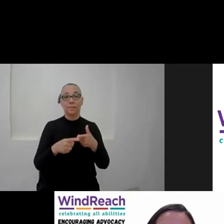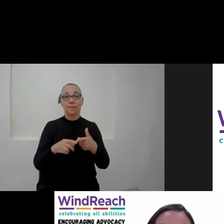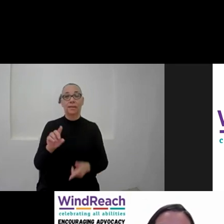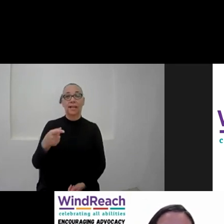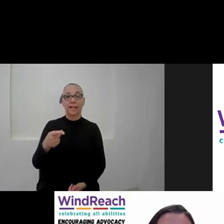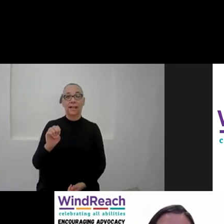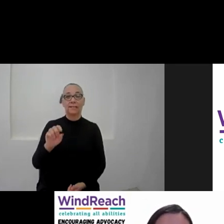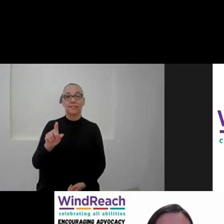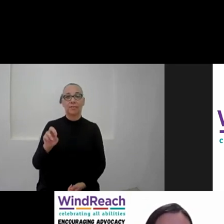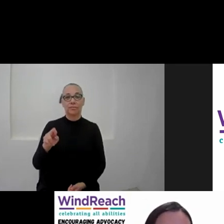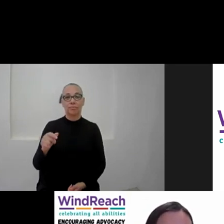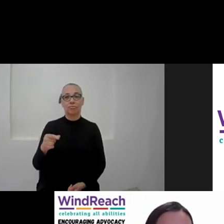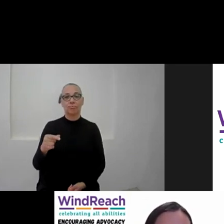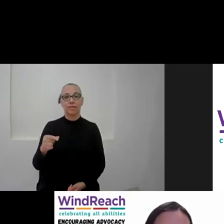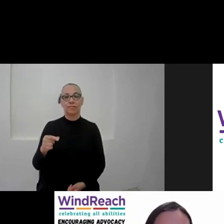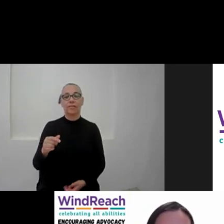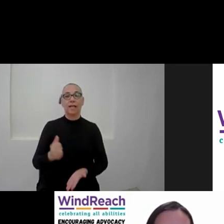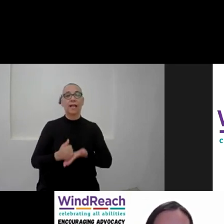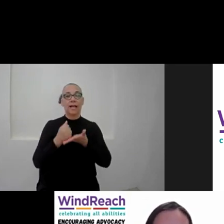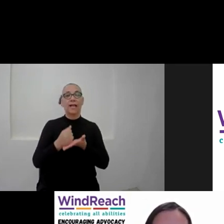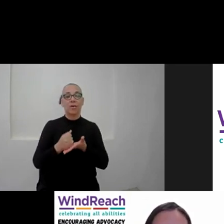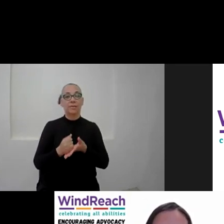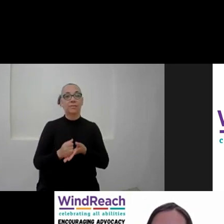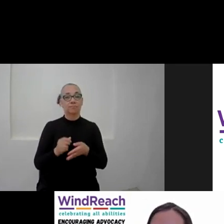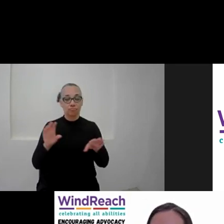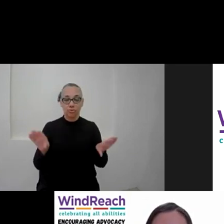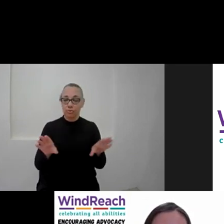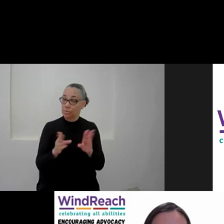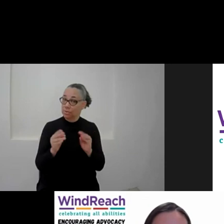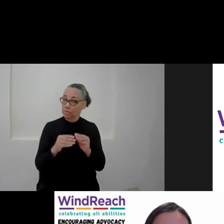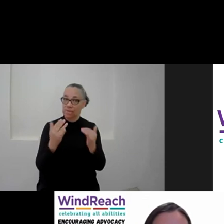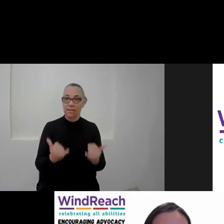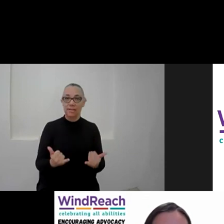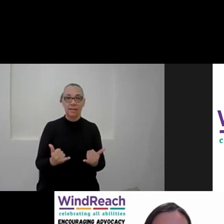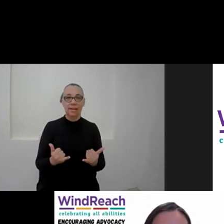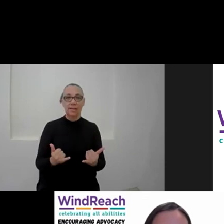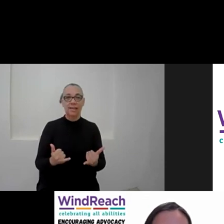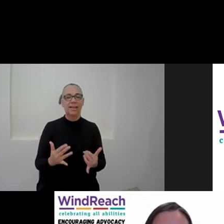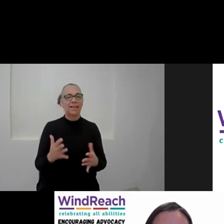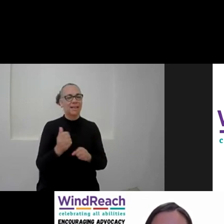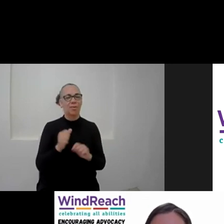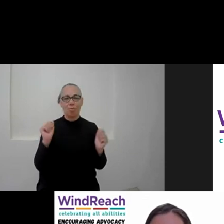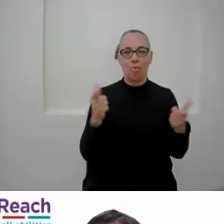for helping us put on this session today so that we can get, you know, all of these fabulous speakers on board.